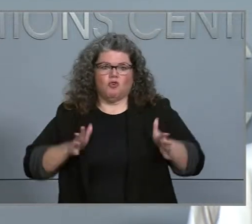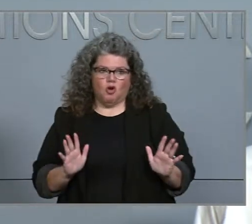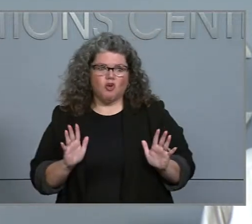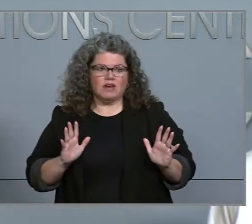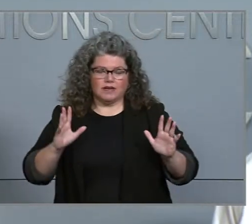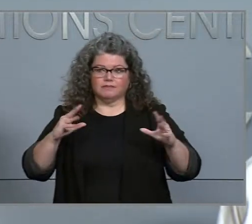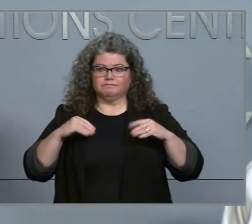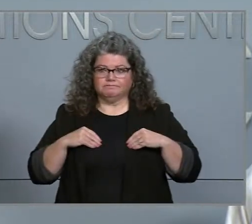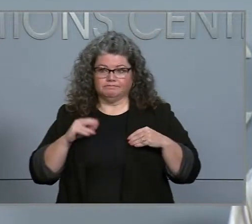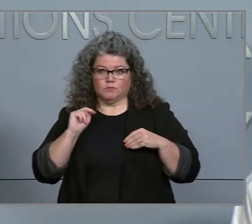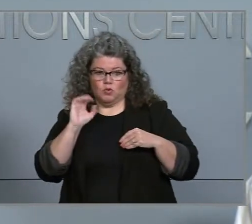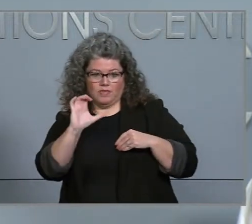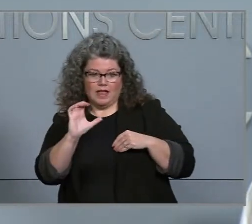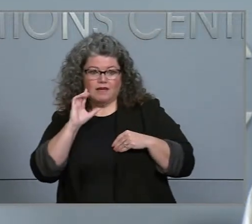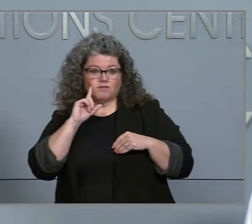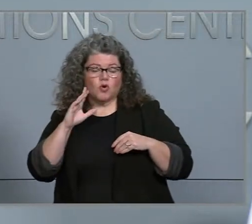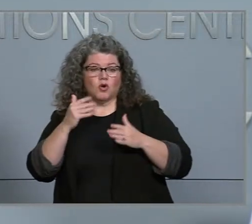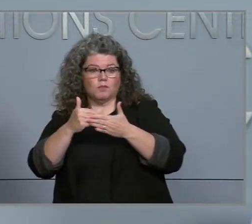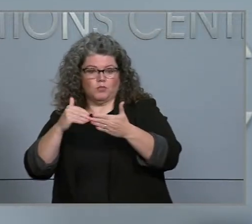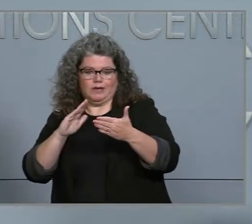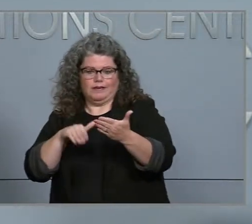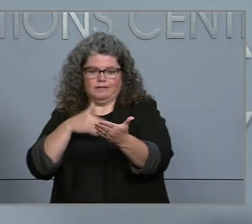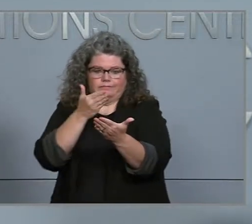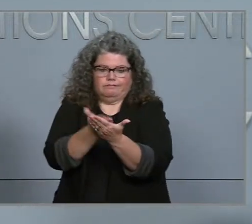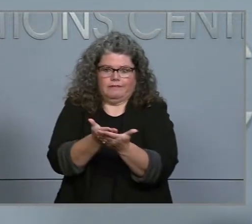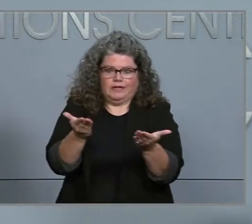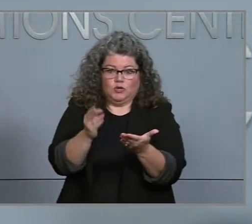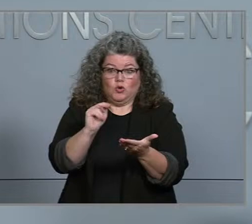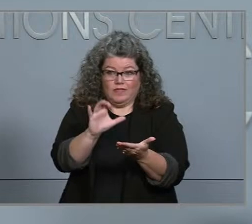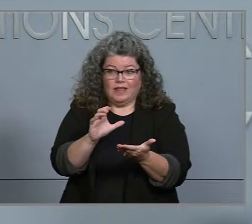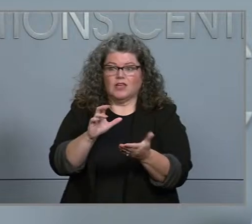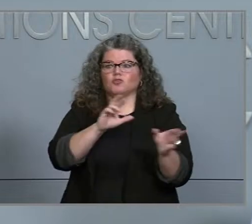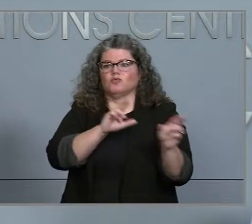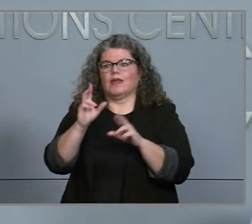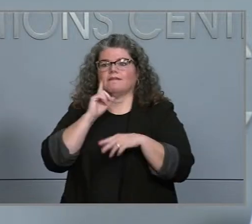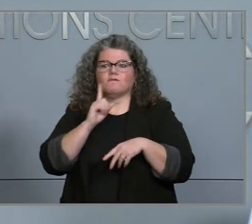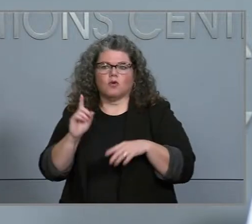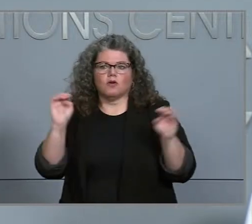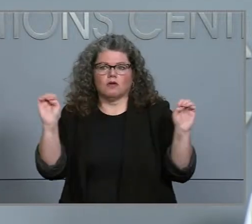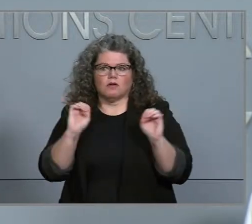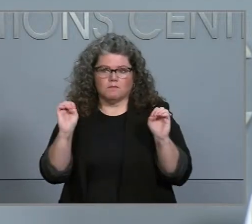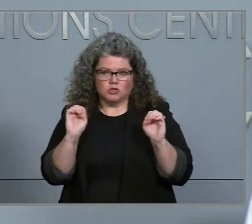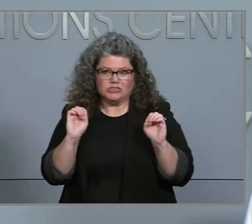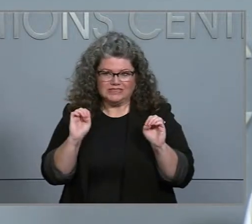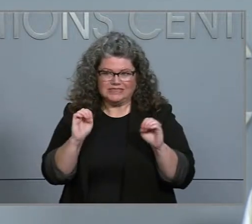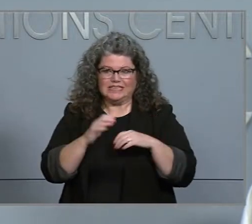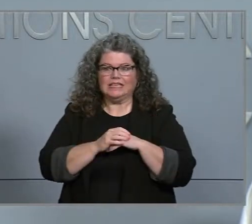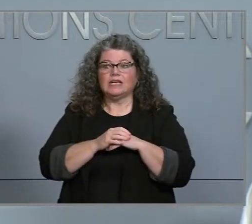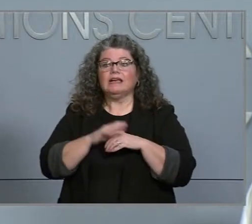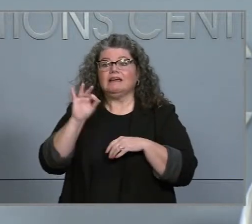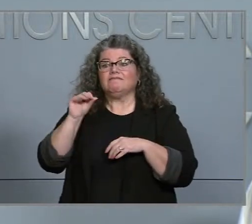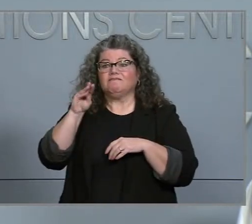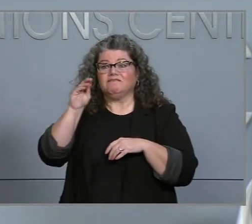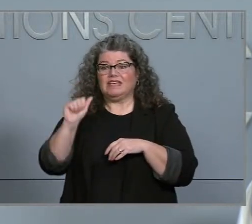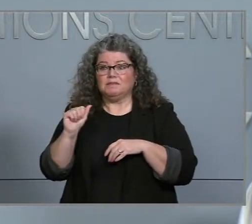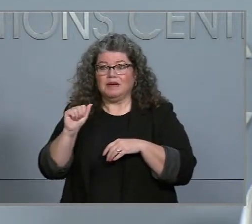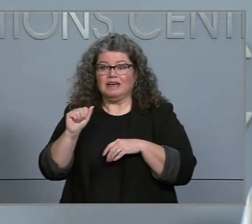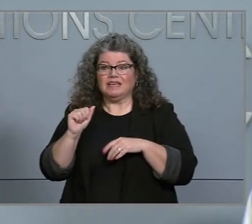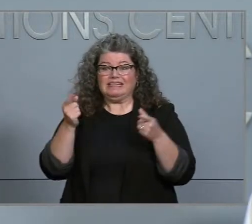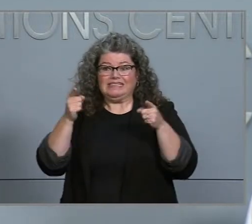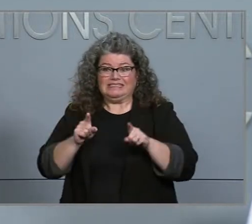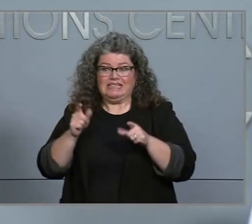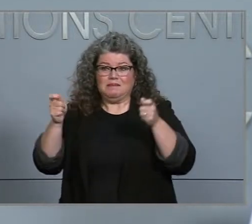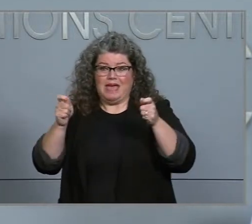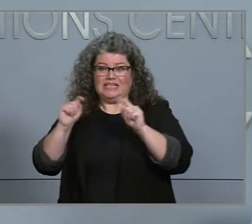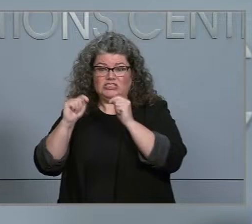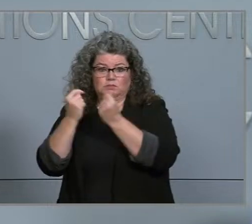for North Carolina to expedite federal support for emergency protective measures, and a contingent of FEMA Incident Management Team